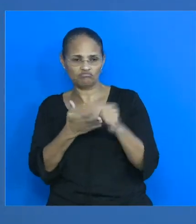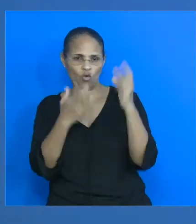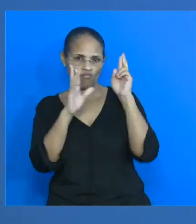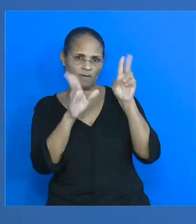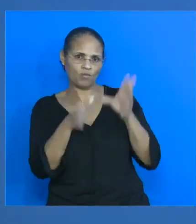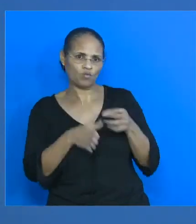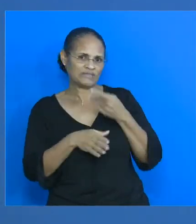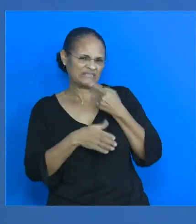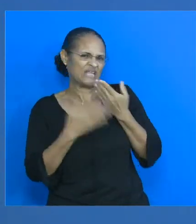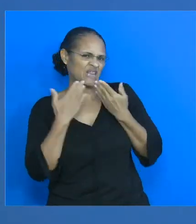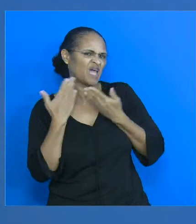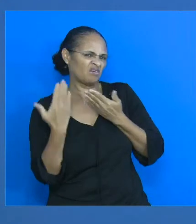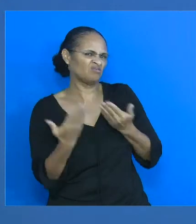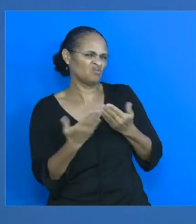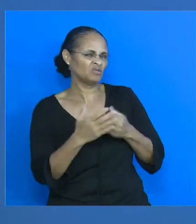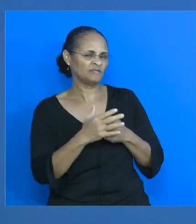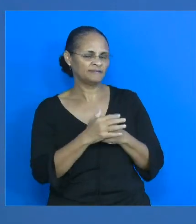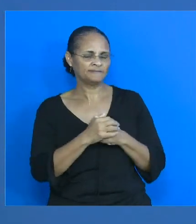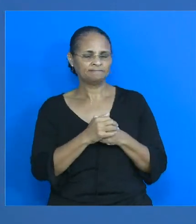Excuse me.